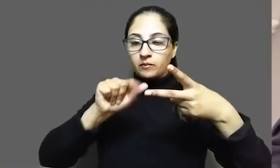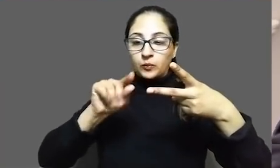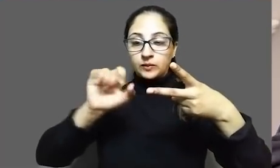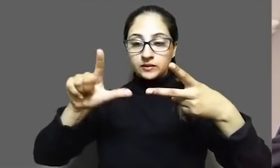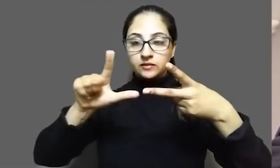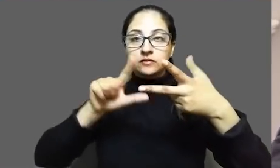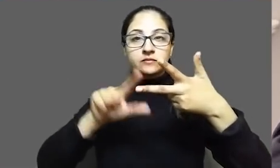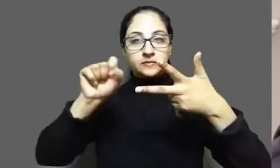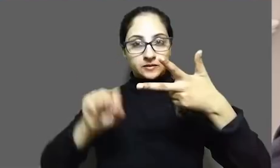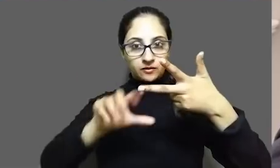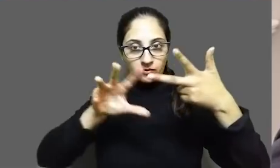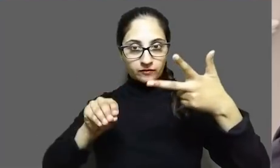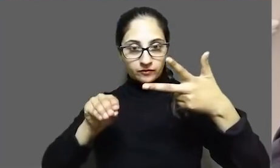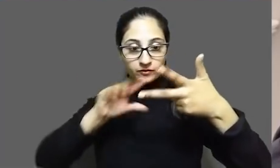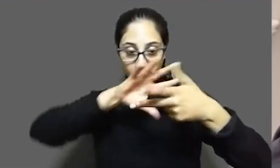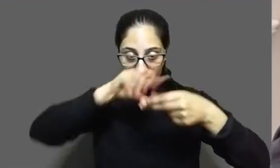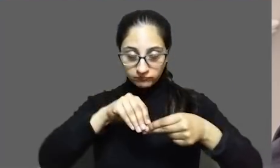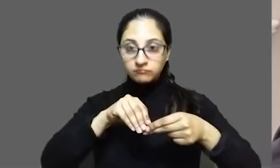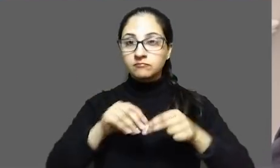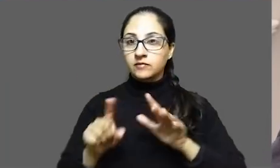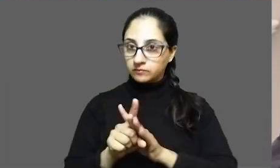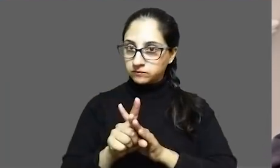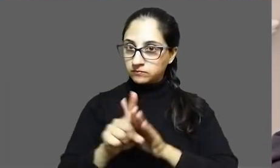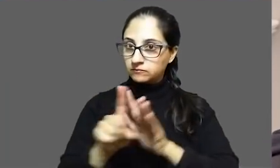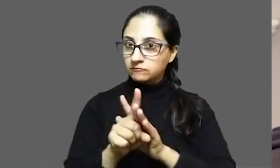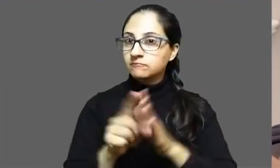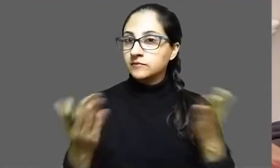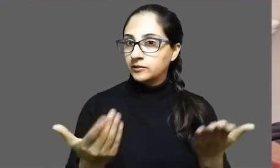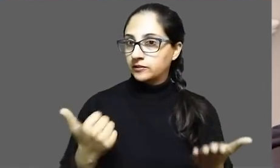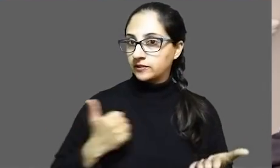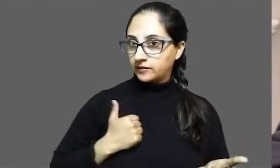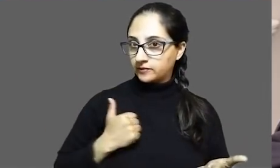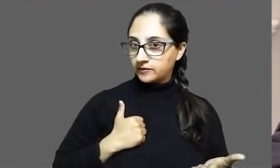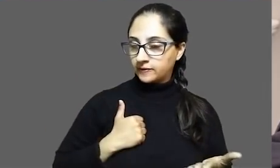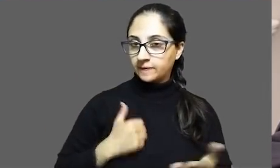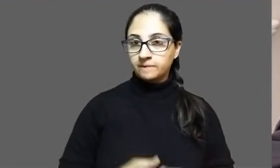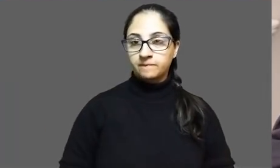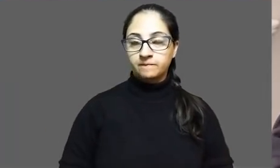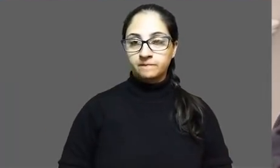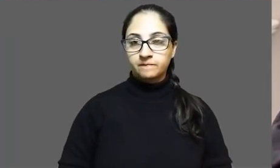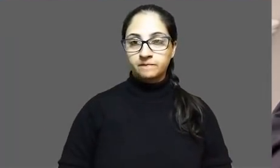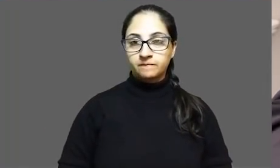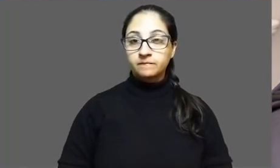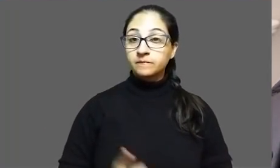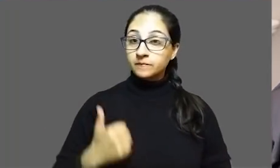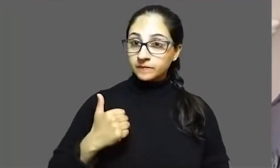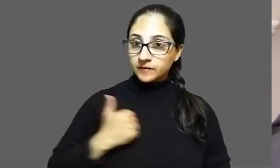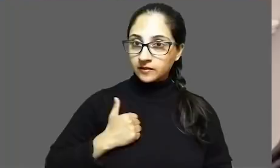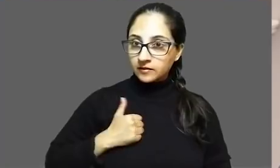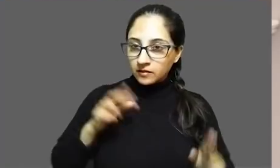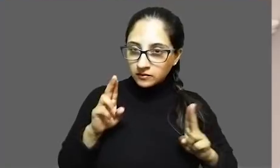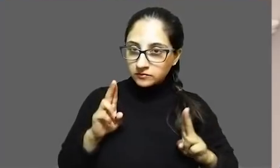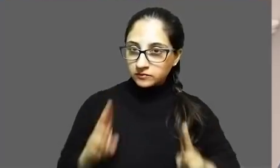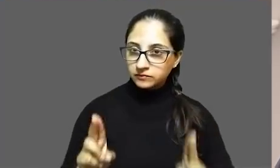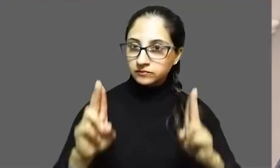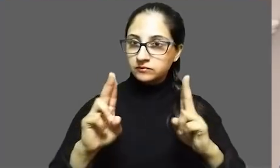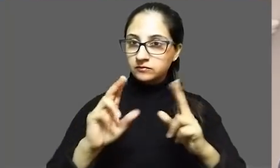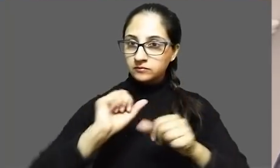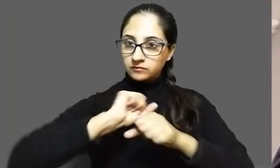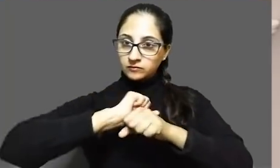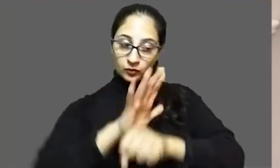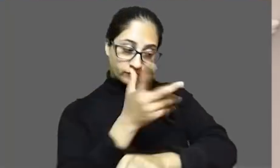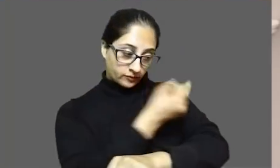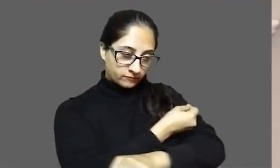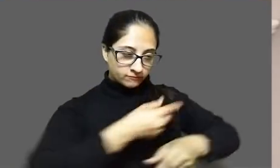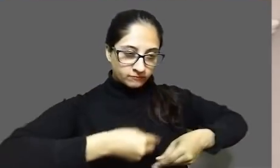Brazilian, and the South African variants. In Canada, we are in a race